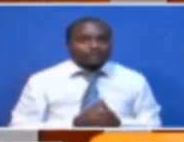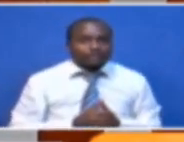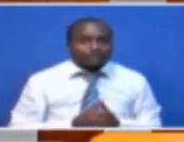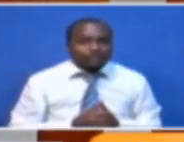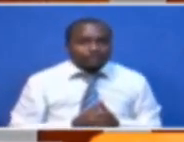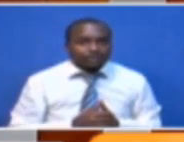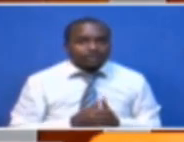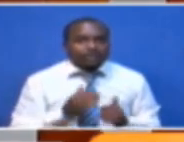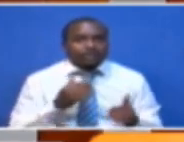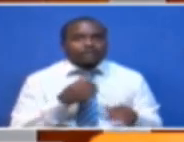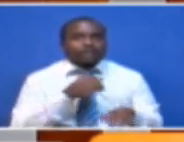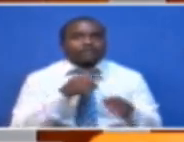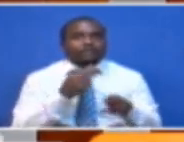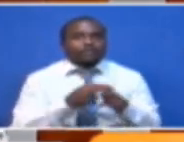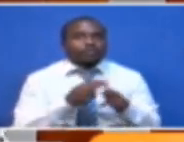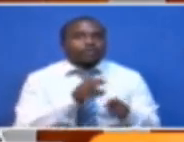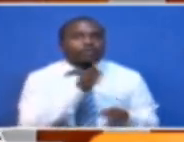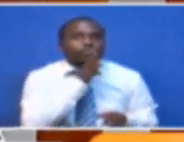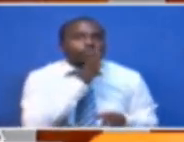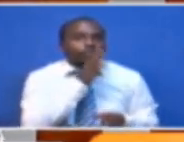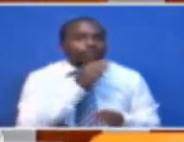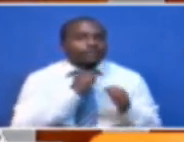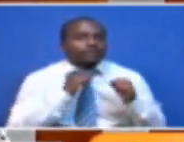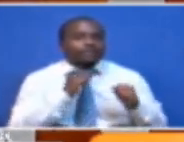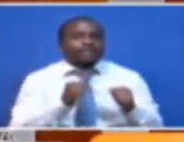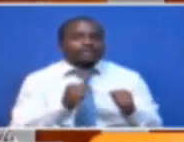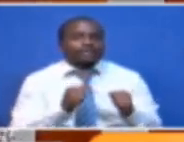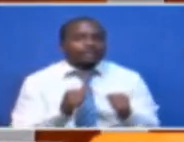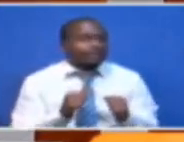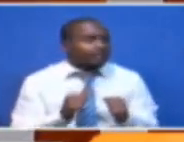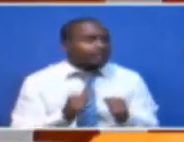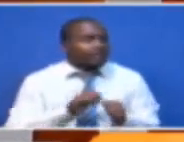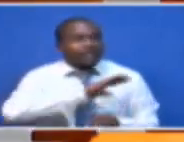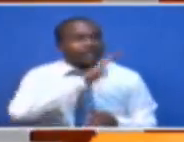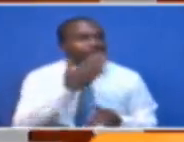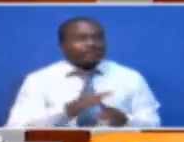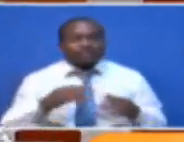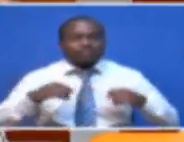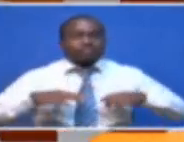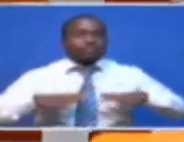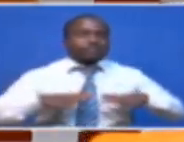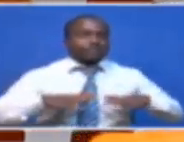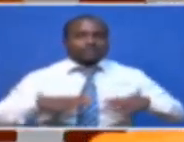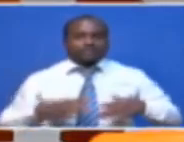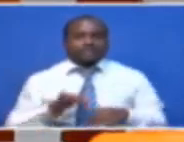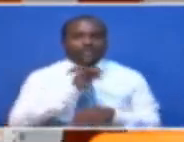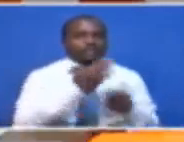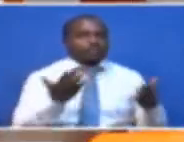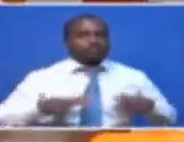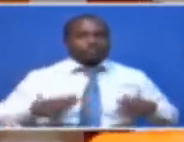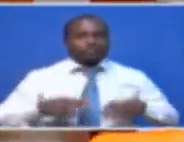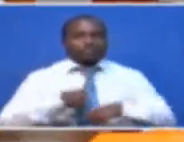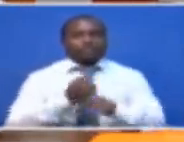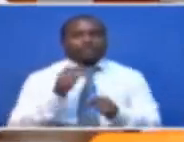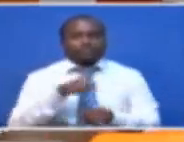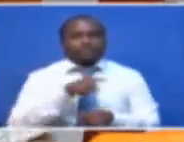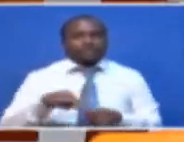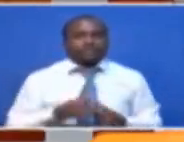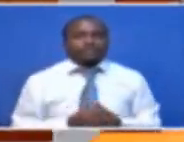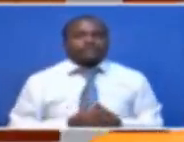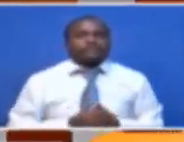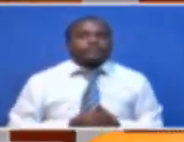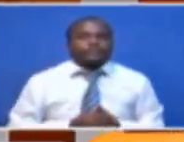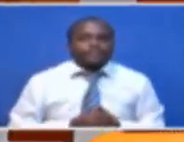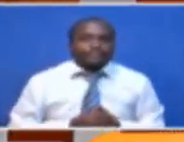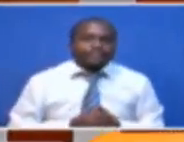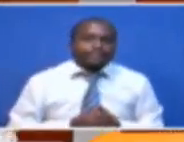strength. Never boast. It's not yours. It can be taken away. That's where people make mistakes. Mm. You start boasting around, you know. Yeah. Yeah.